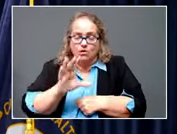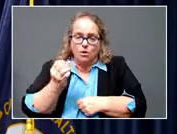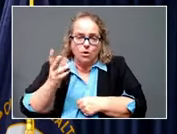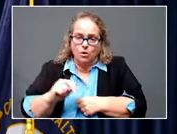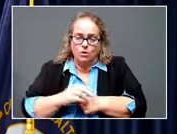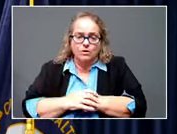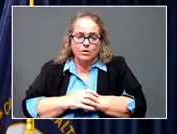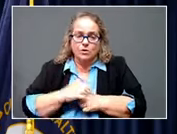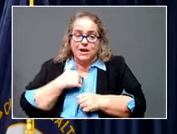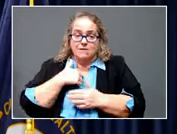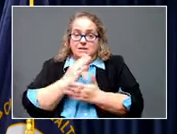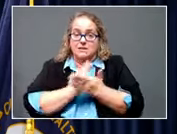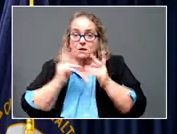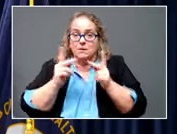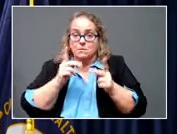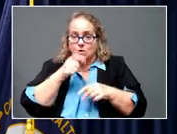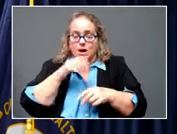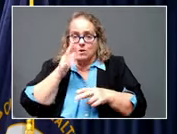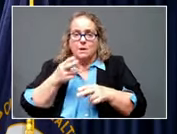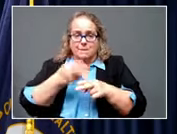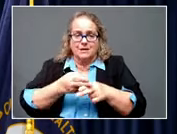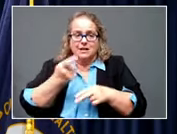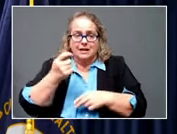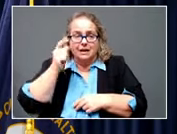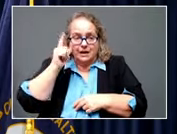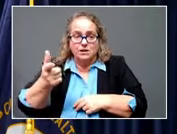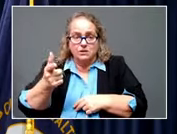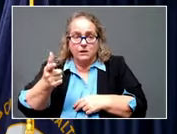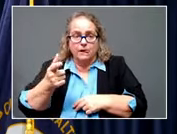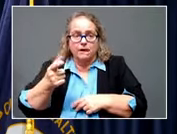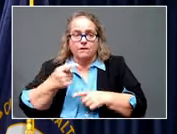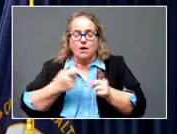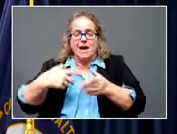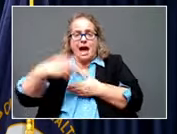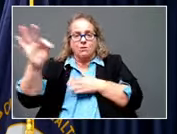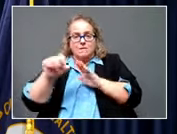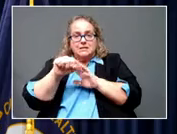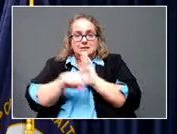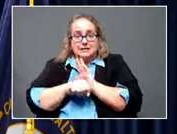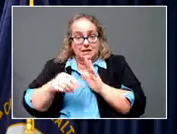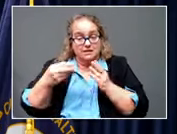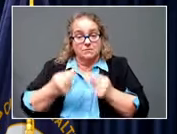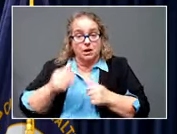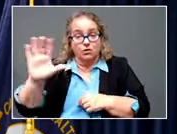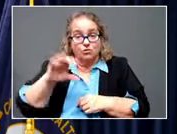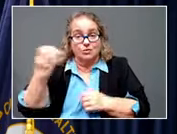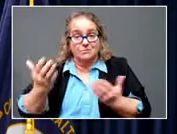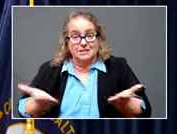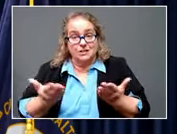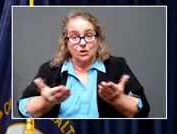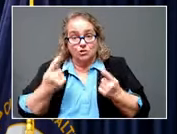folks who I'm going to mention a little bit later from out of state that spent their Christmas right here trying to make sure